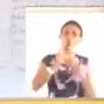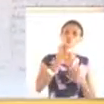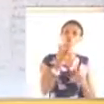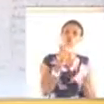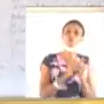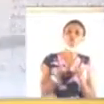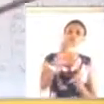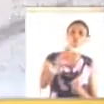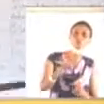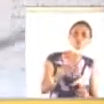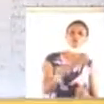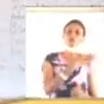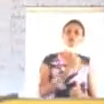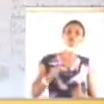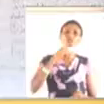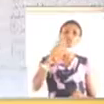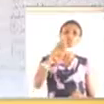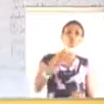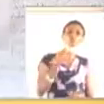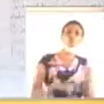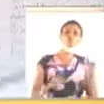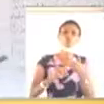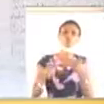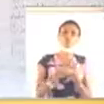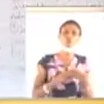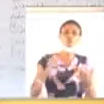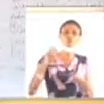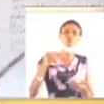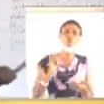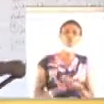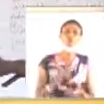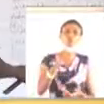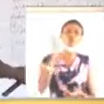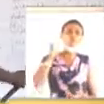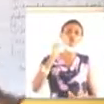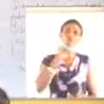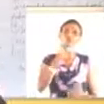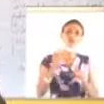drug that you should take so that you will not abuse the drug.